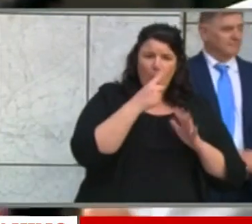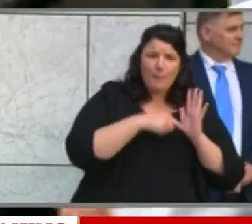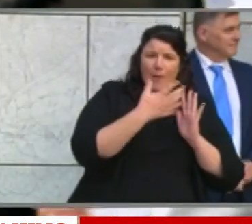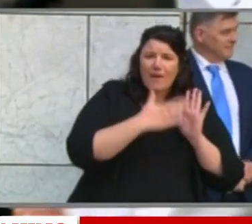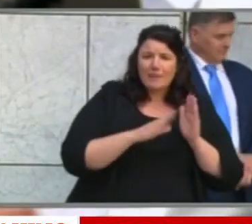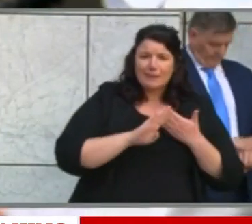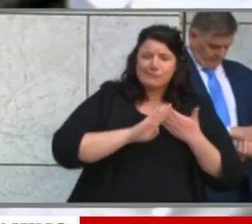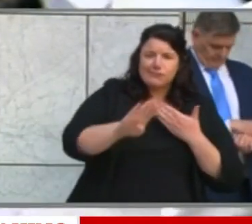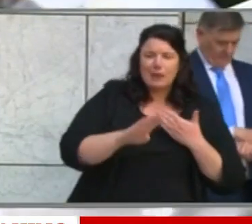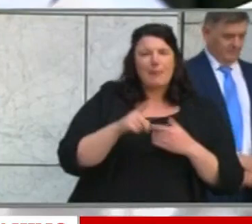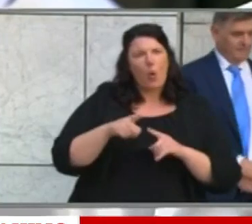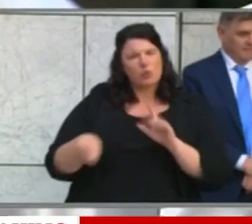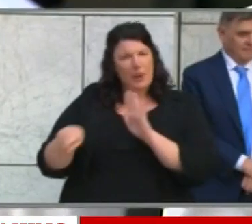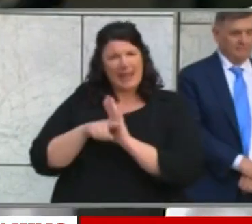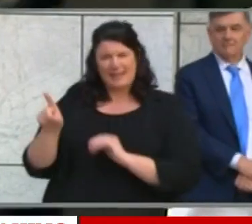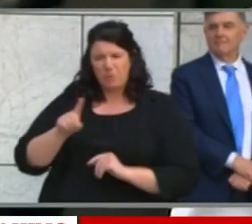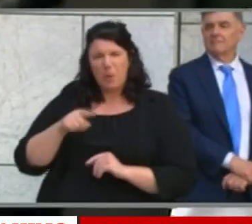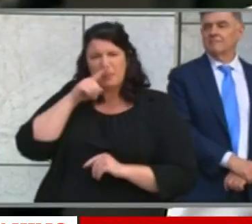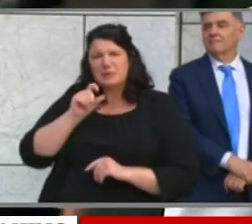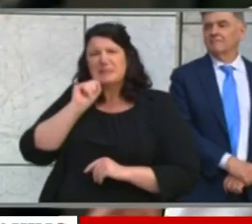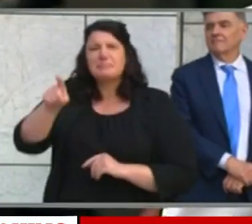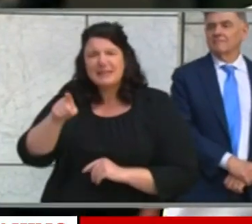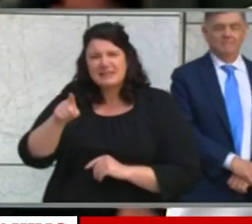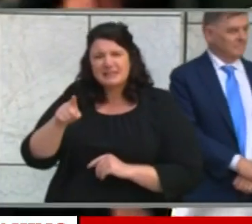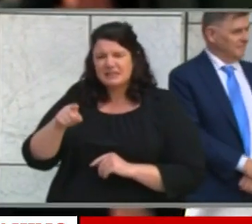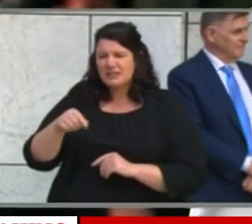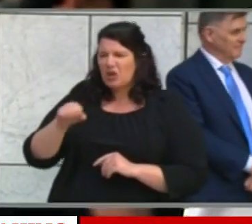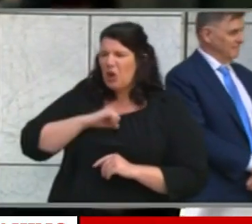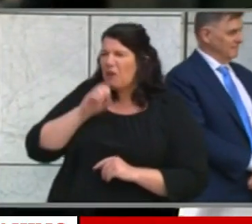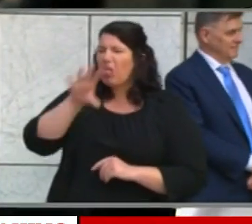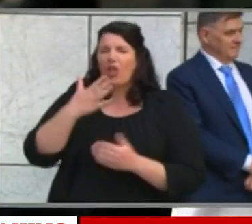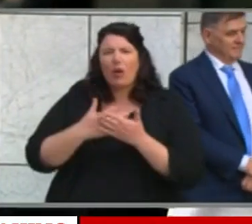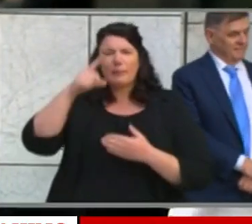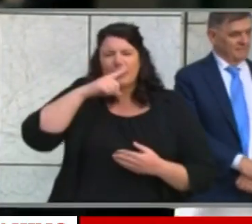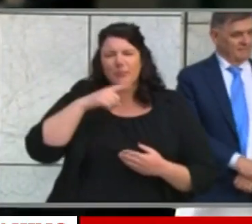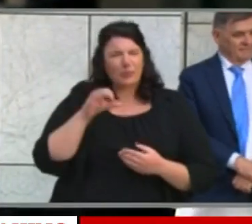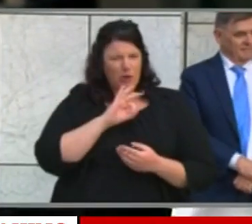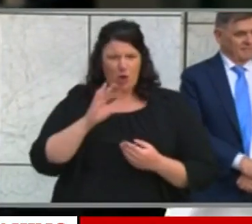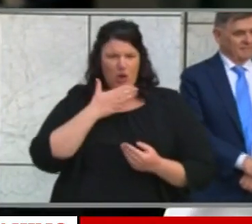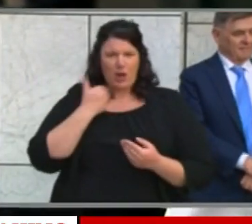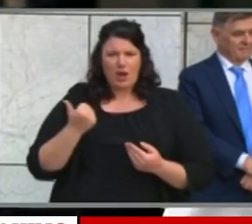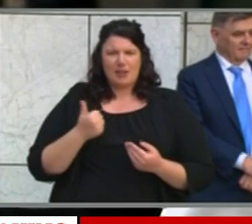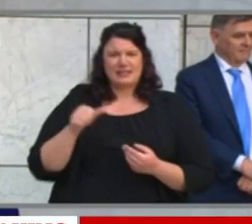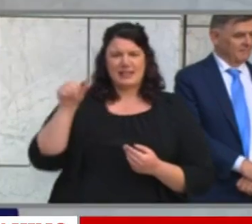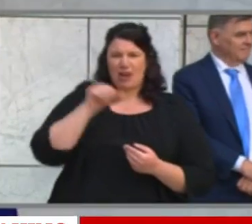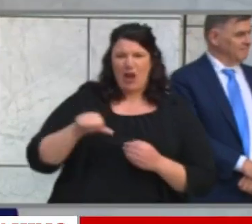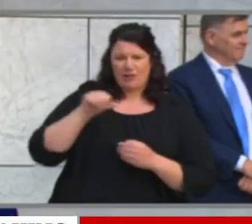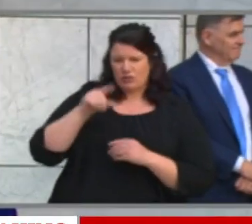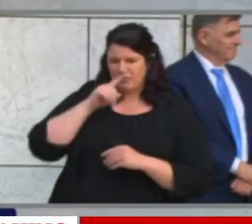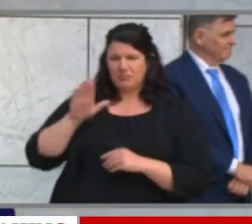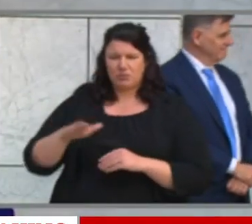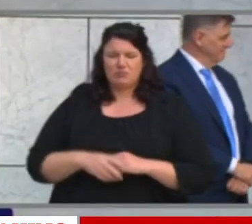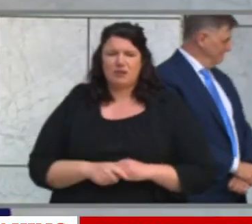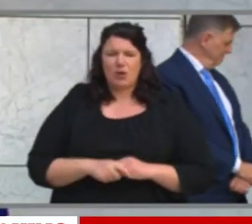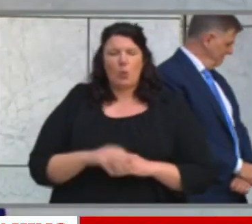and bus drivers attacked. Is it time for a new anti-racism campaign? And what is your message to people doing that sort of thing? Stop it. That's